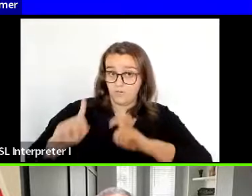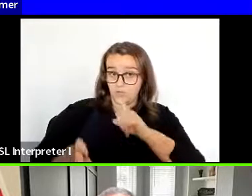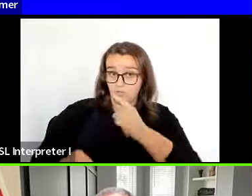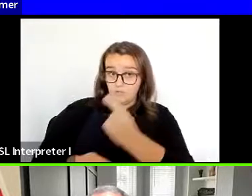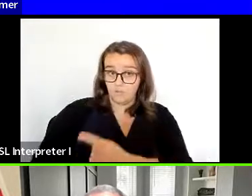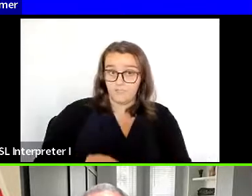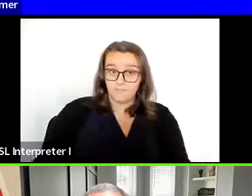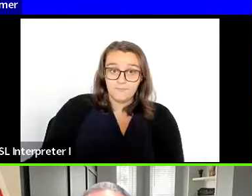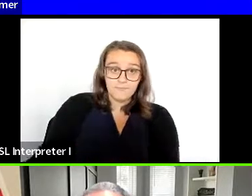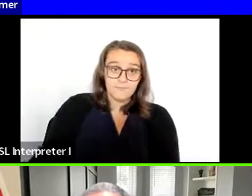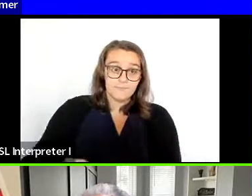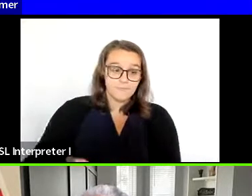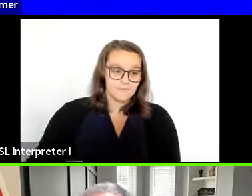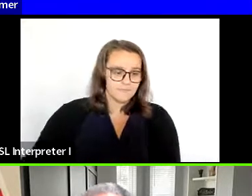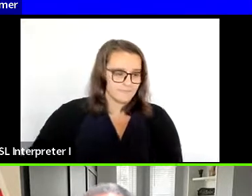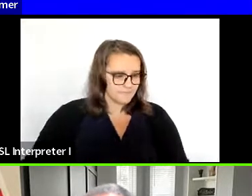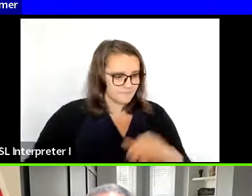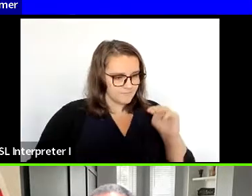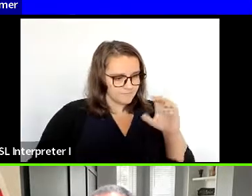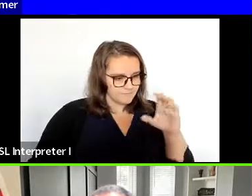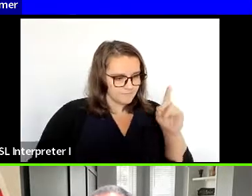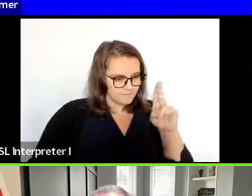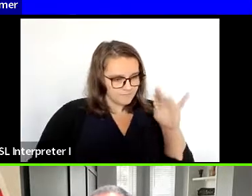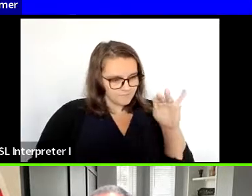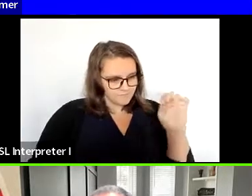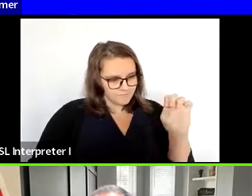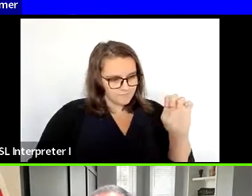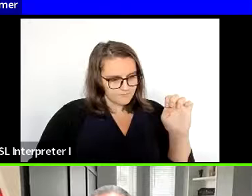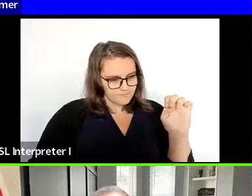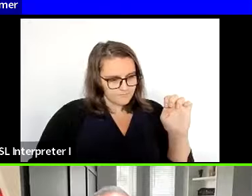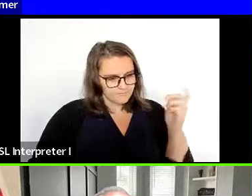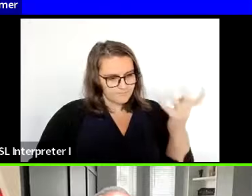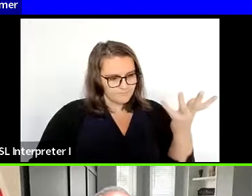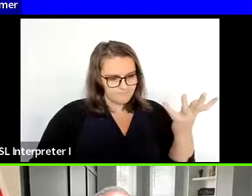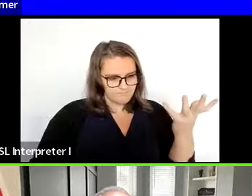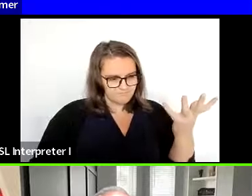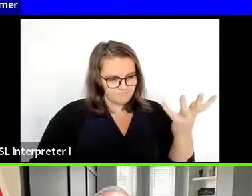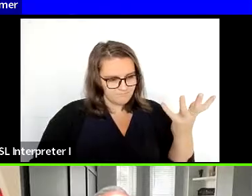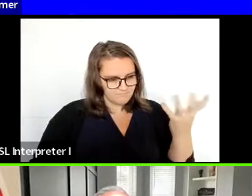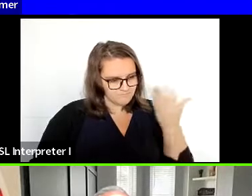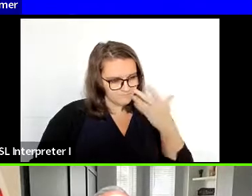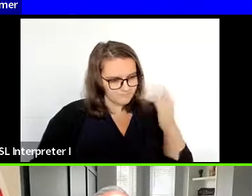I don't know. I guess I could form it in the form of question.